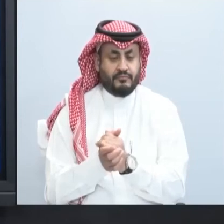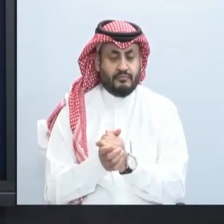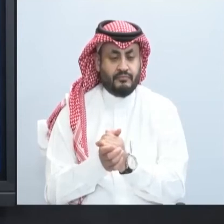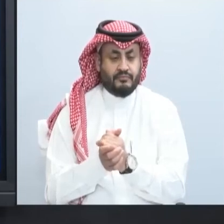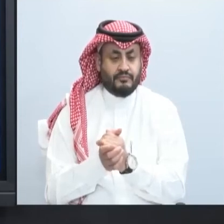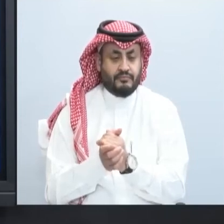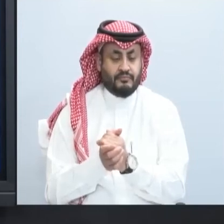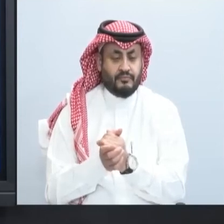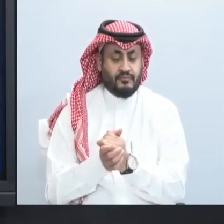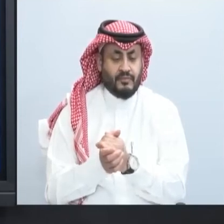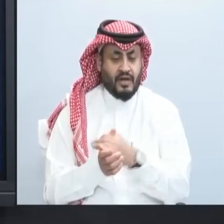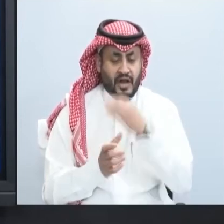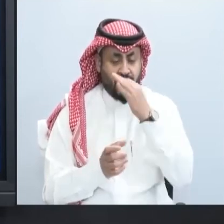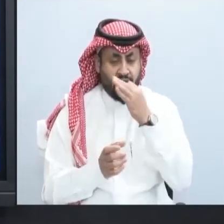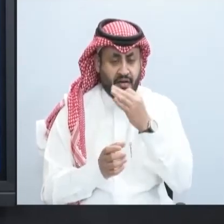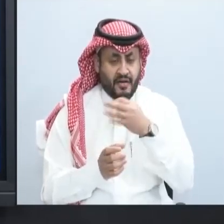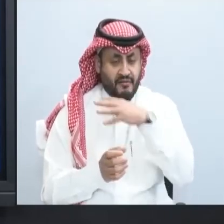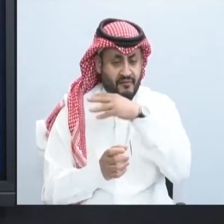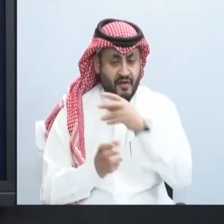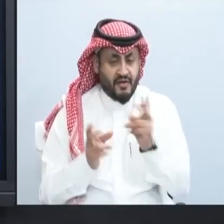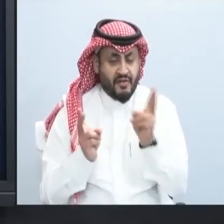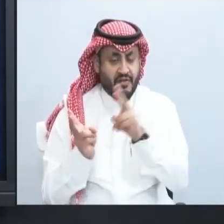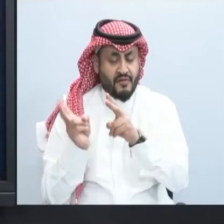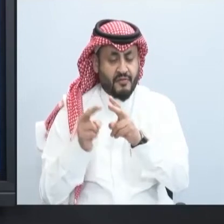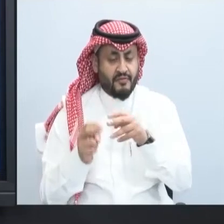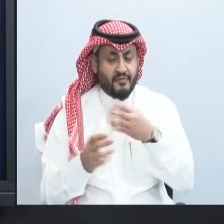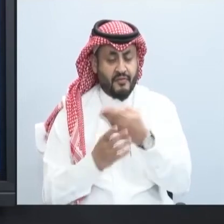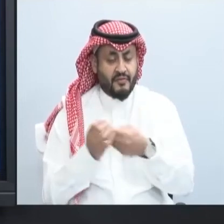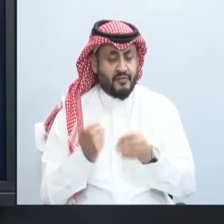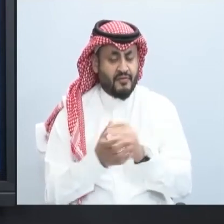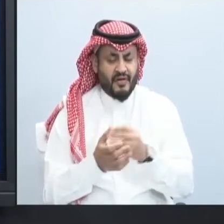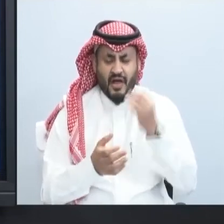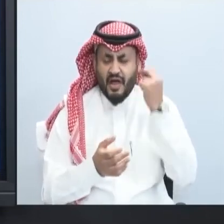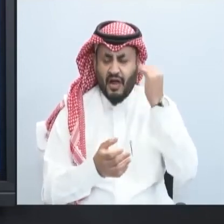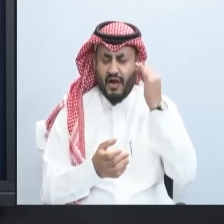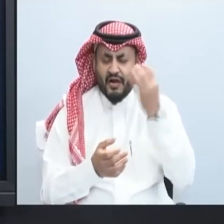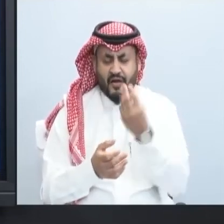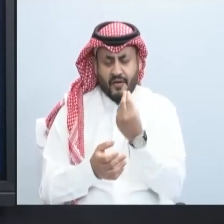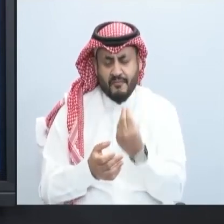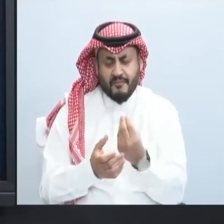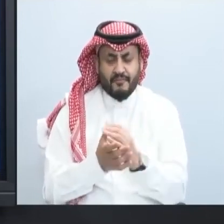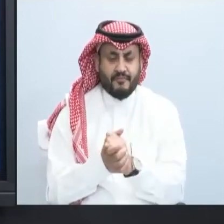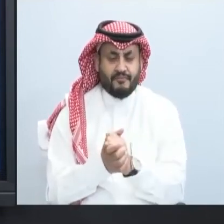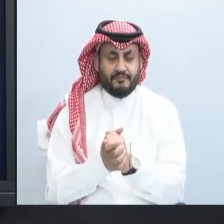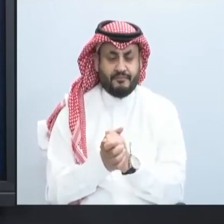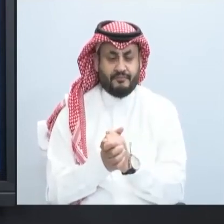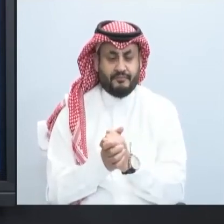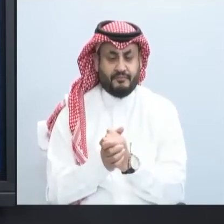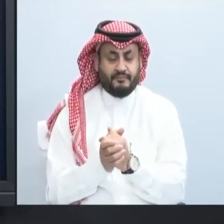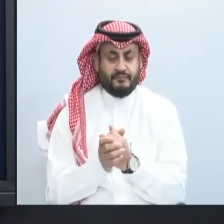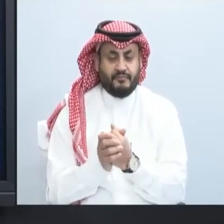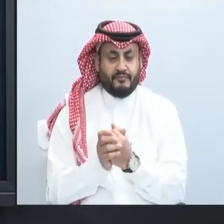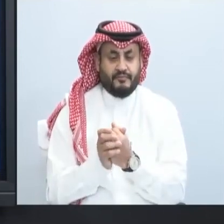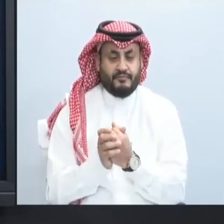to the father talking to his son, and listen carefully to the words that he has or he